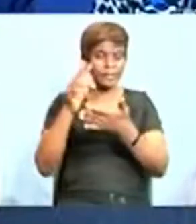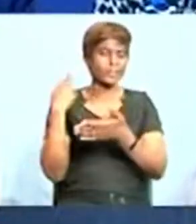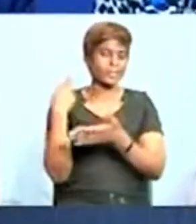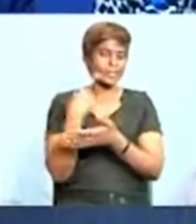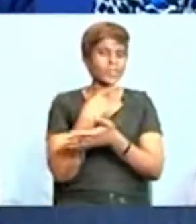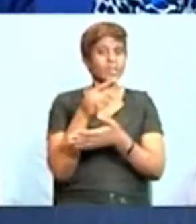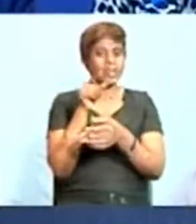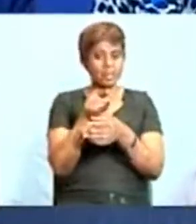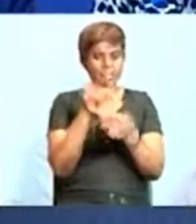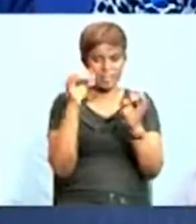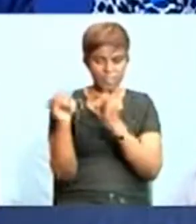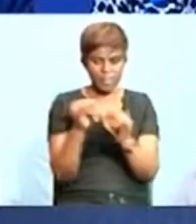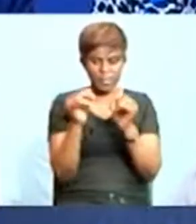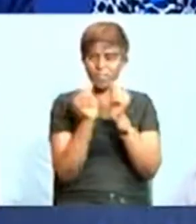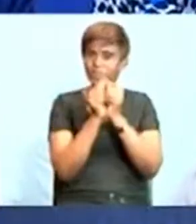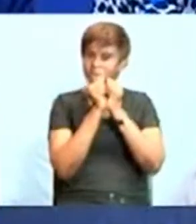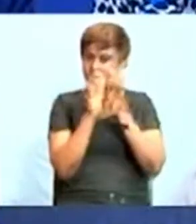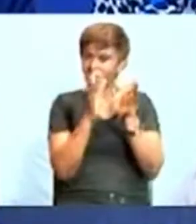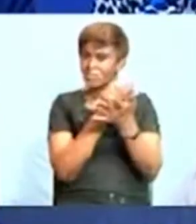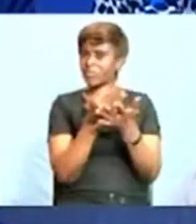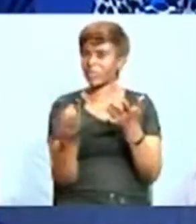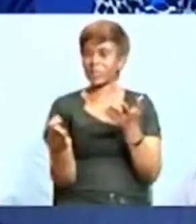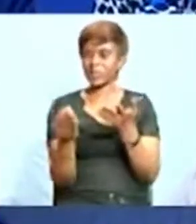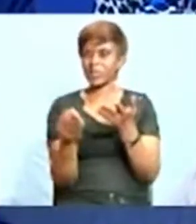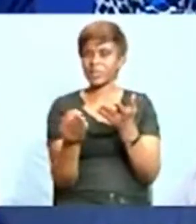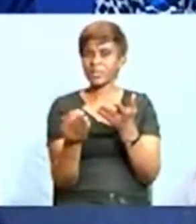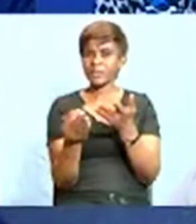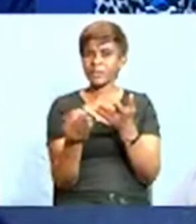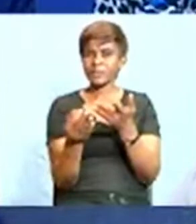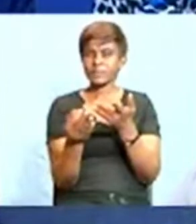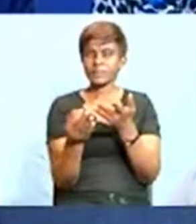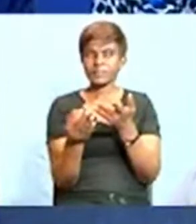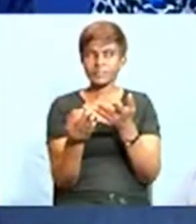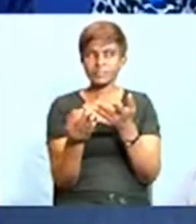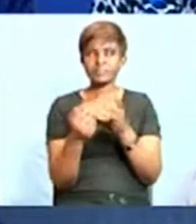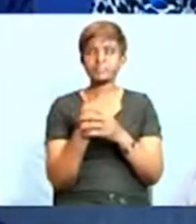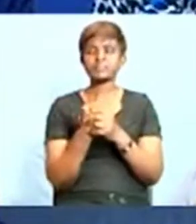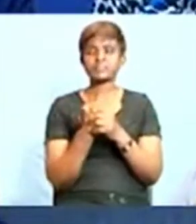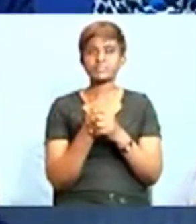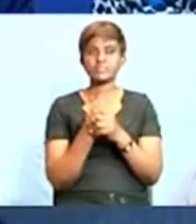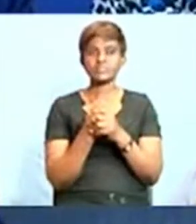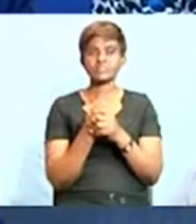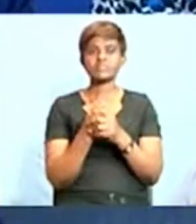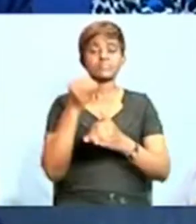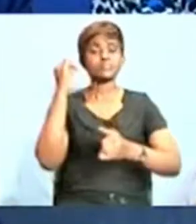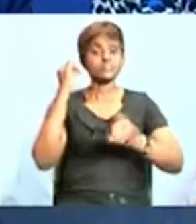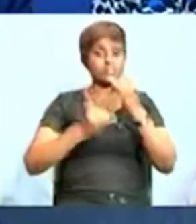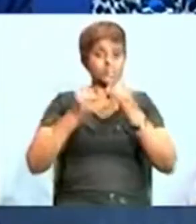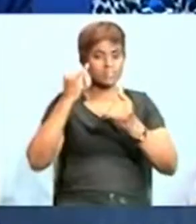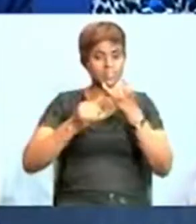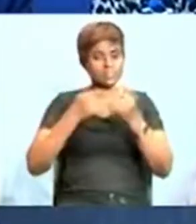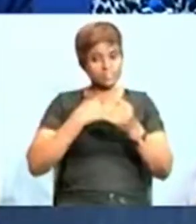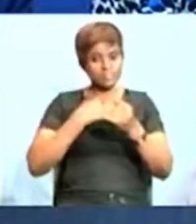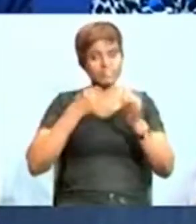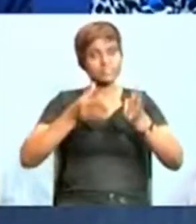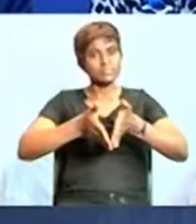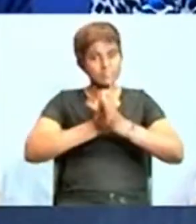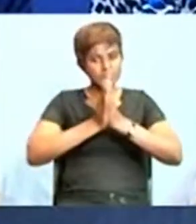are implemented without fail. Finally, I would like to